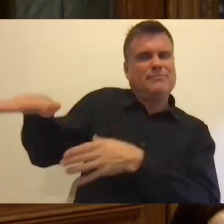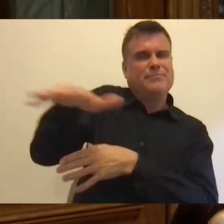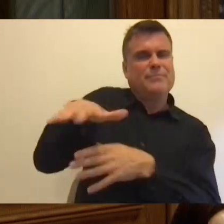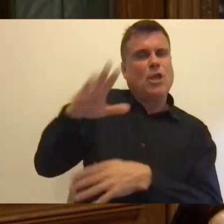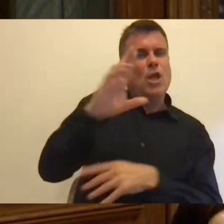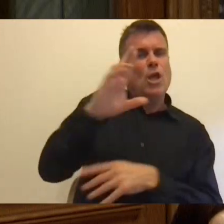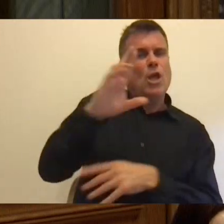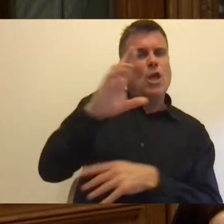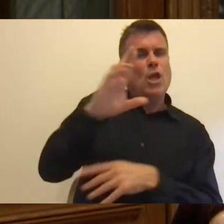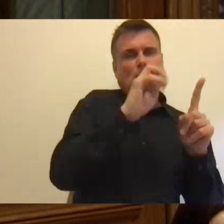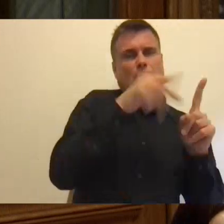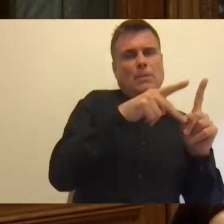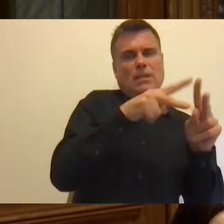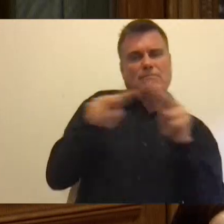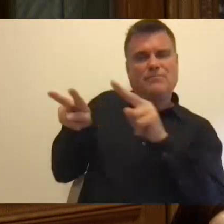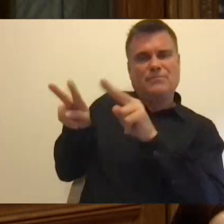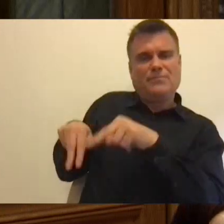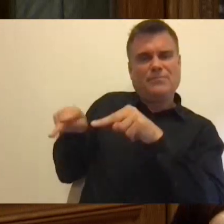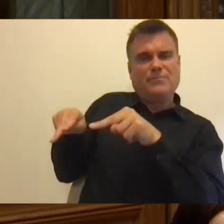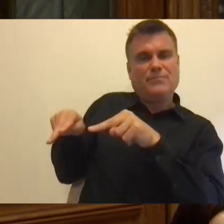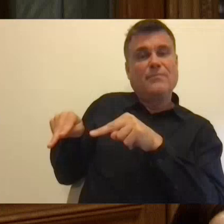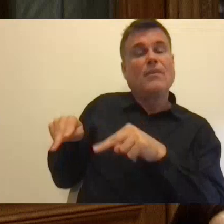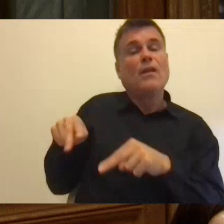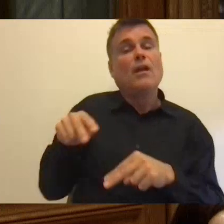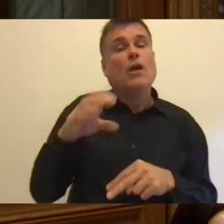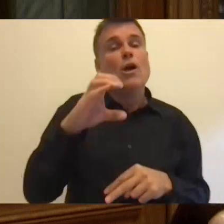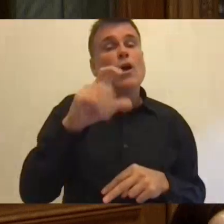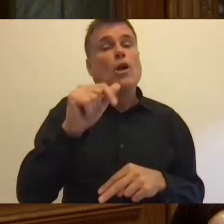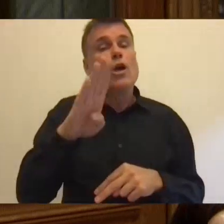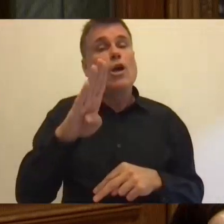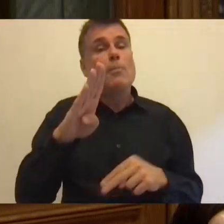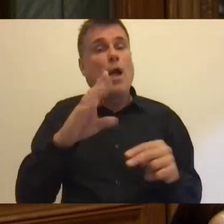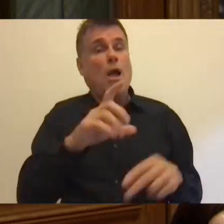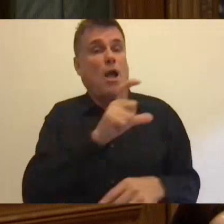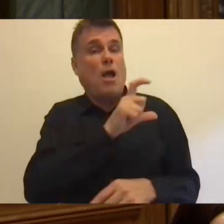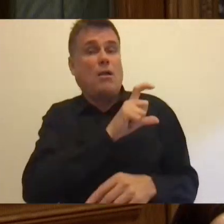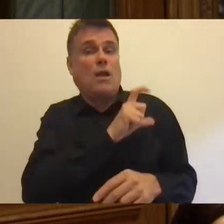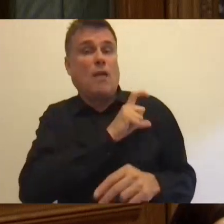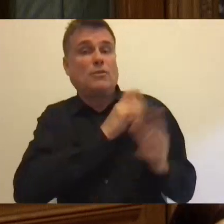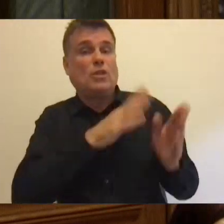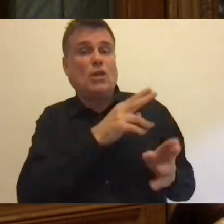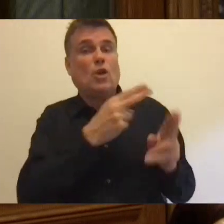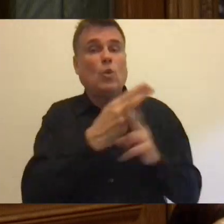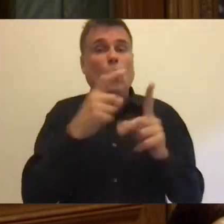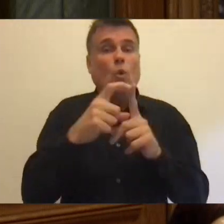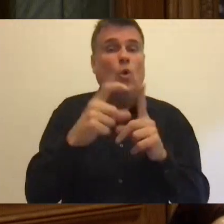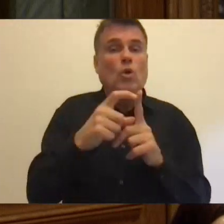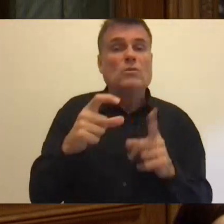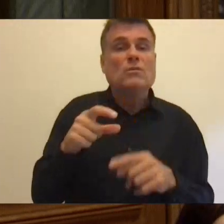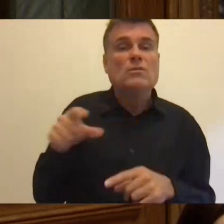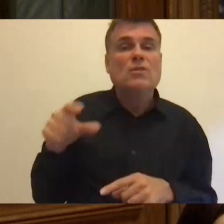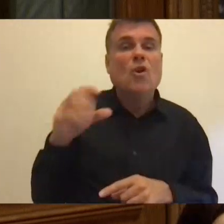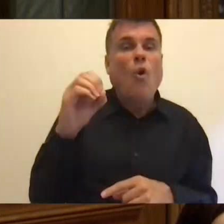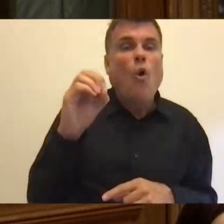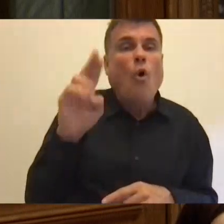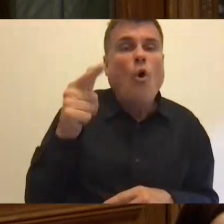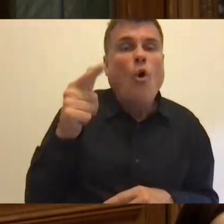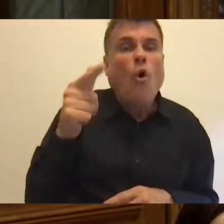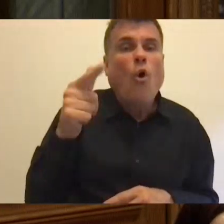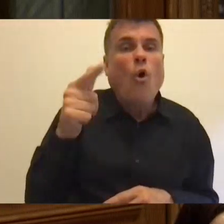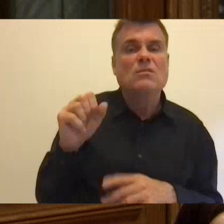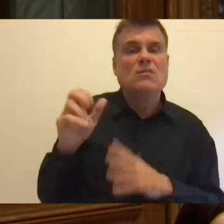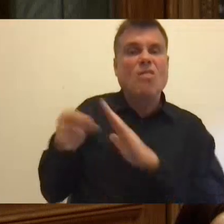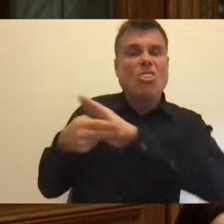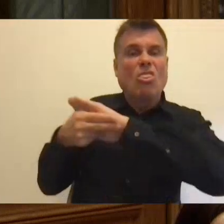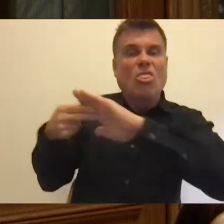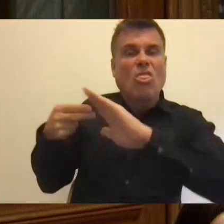calling Indigenous people ogres, orcs. They made fun of a neurodiverse